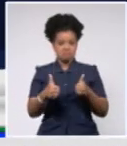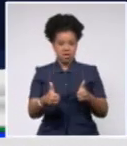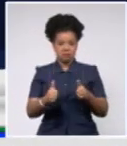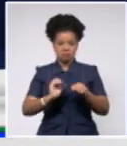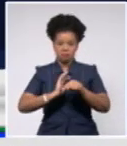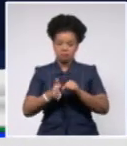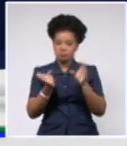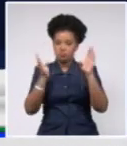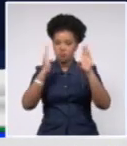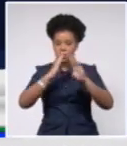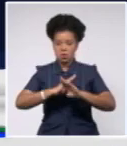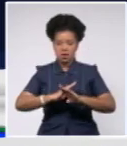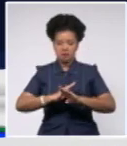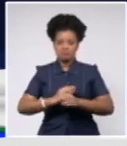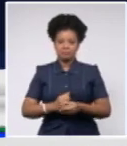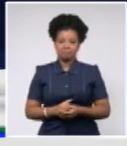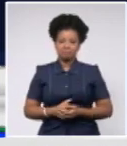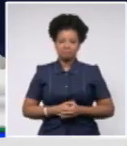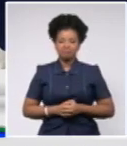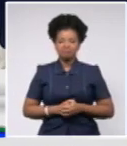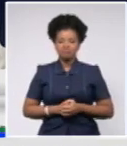also reported as serious.